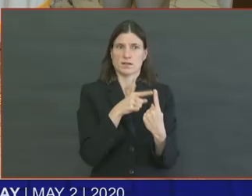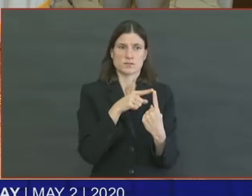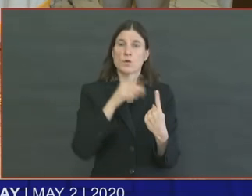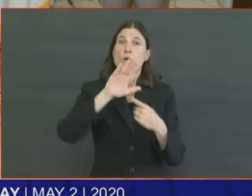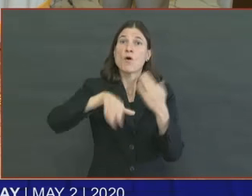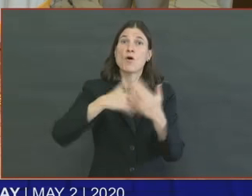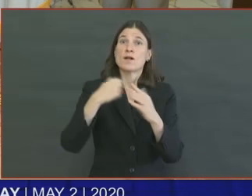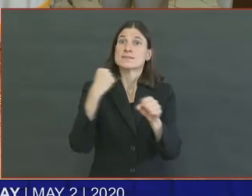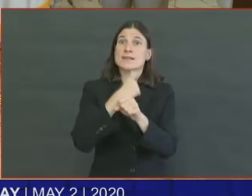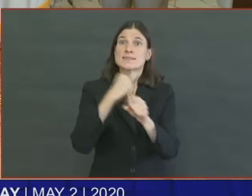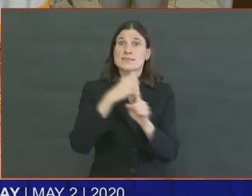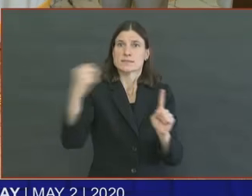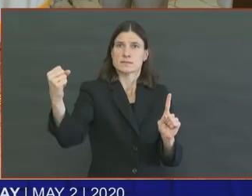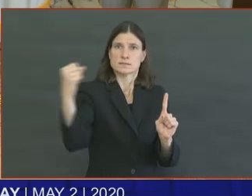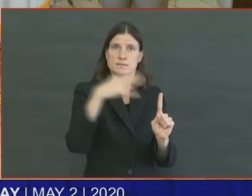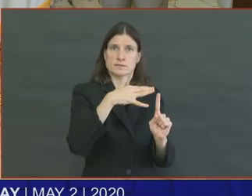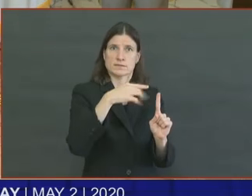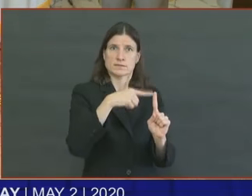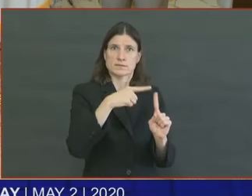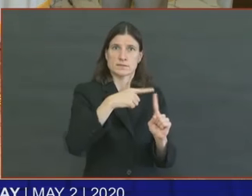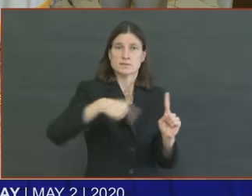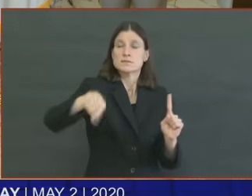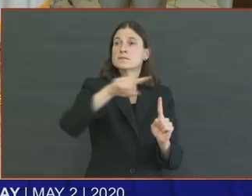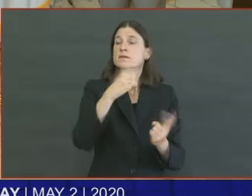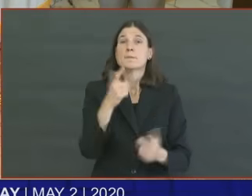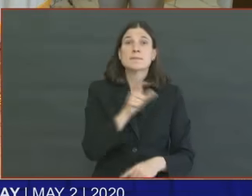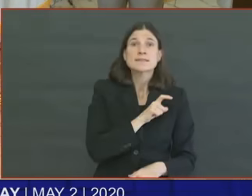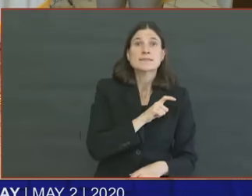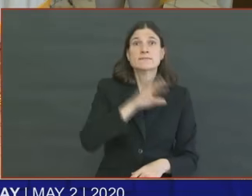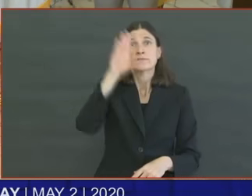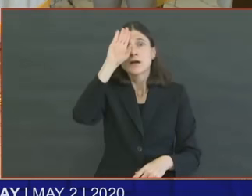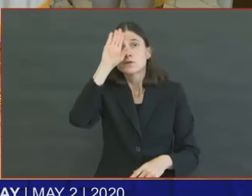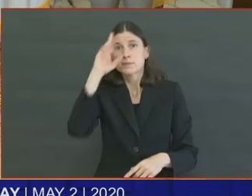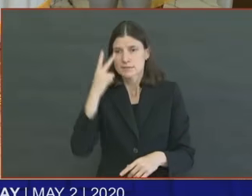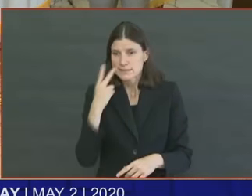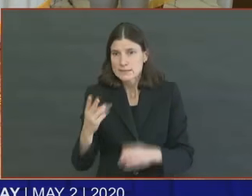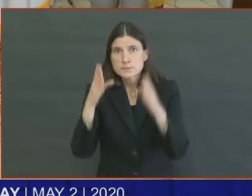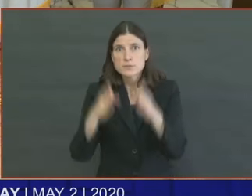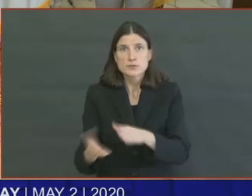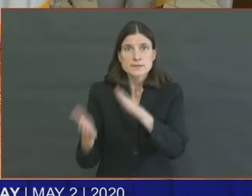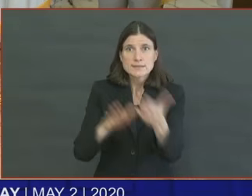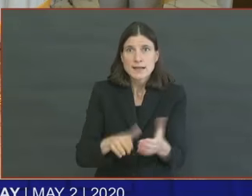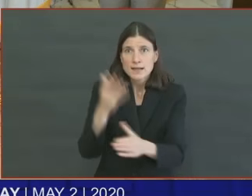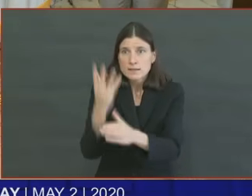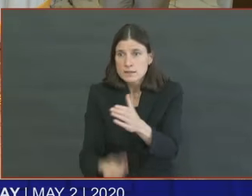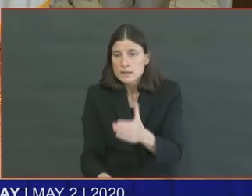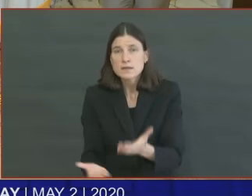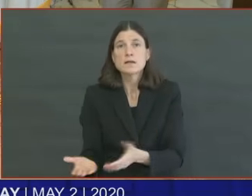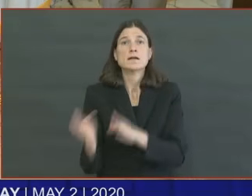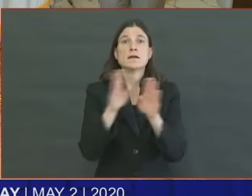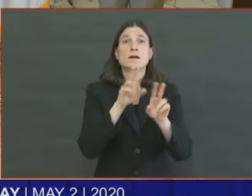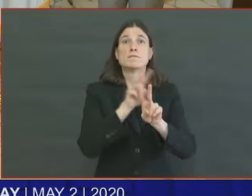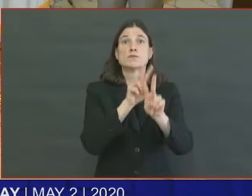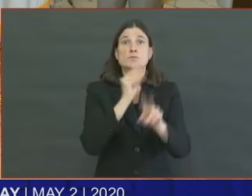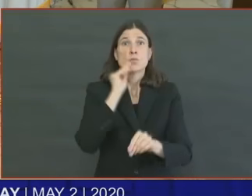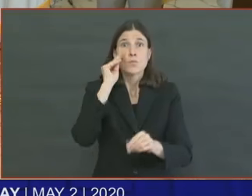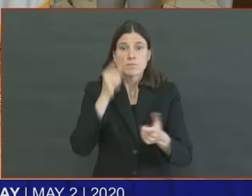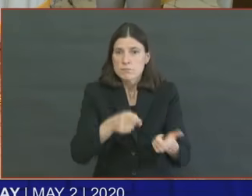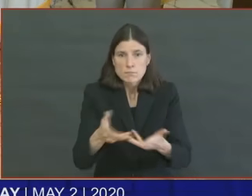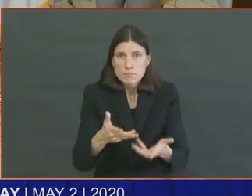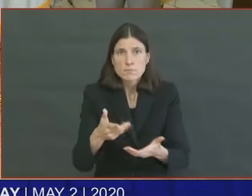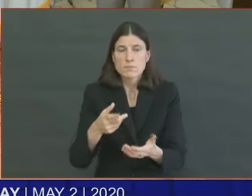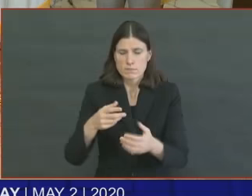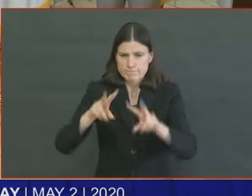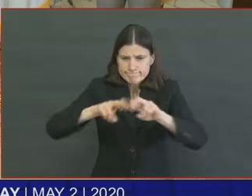We coordinate very closely with our funeral homes. So we do have a process in place